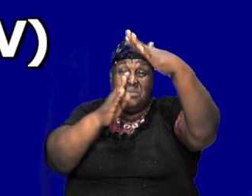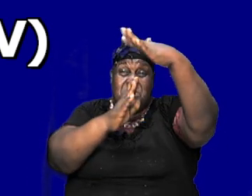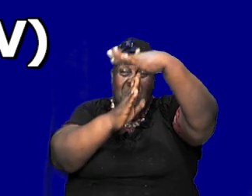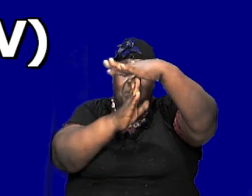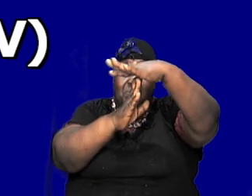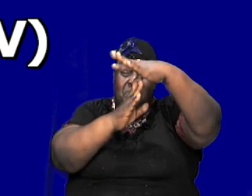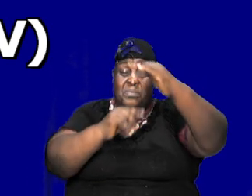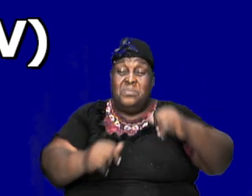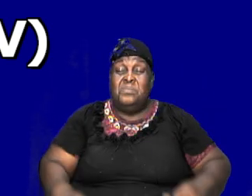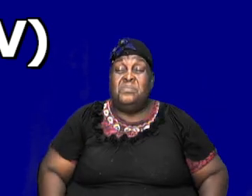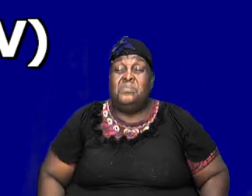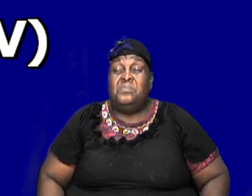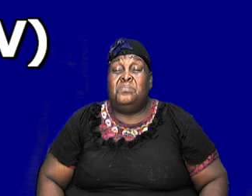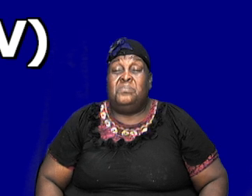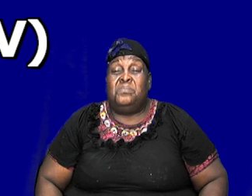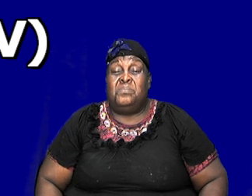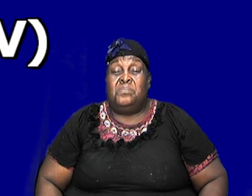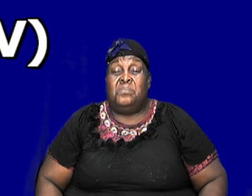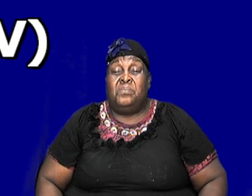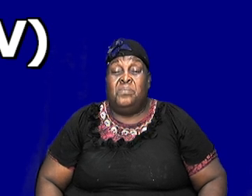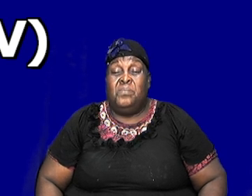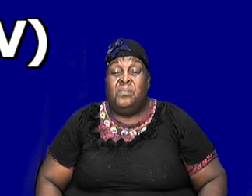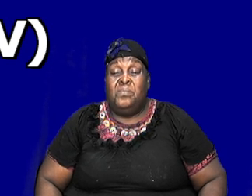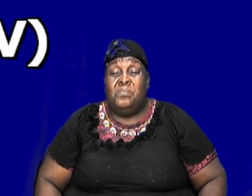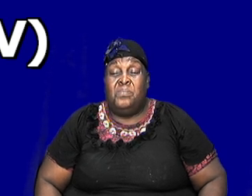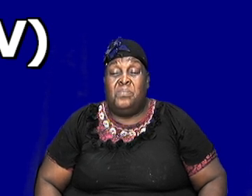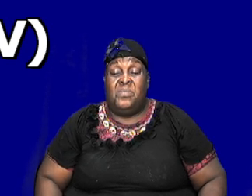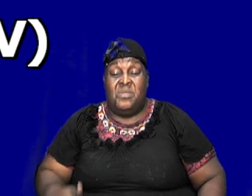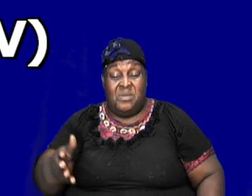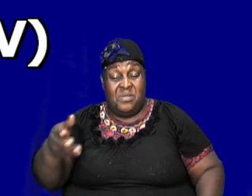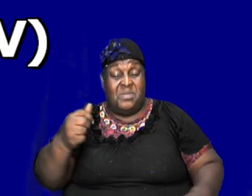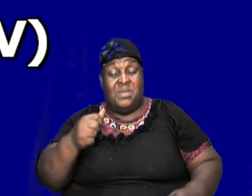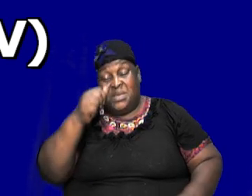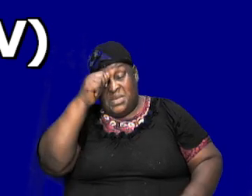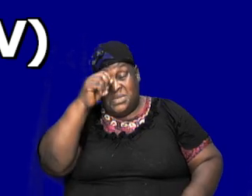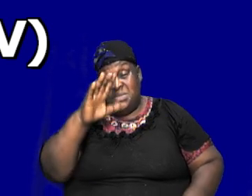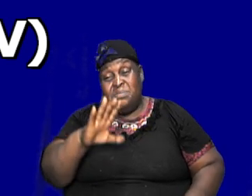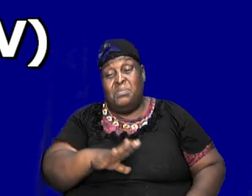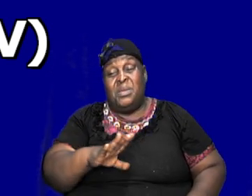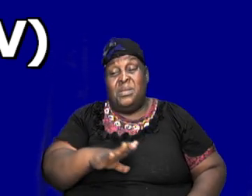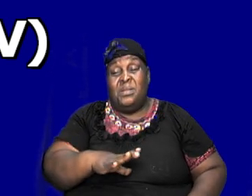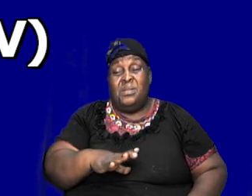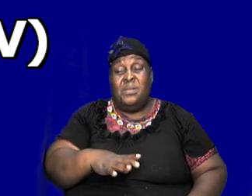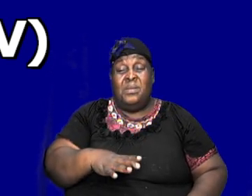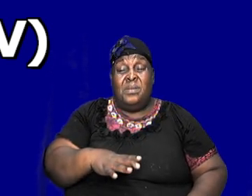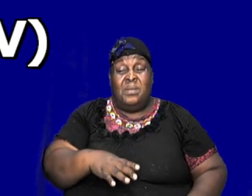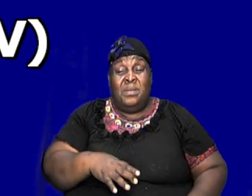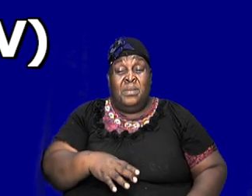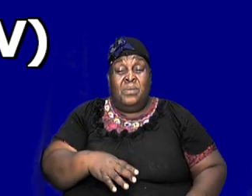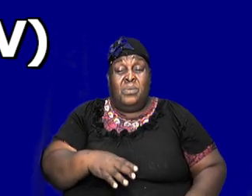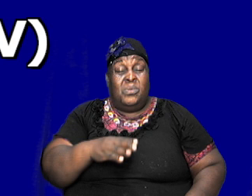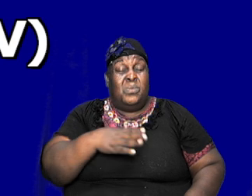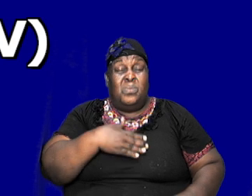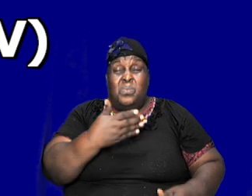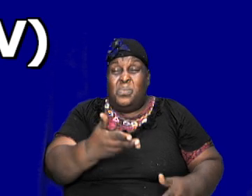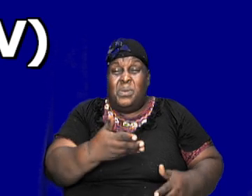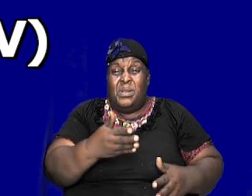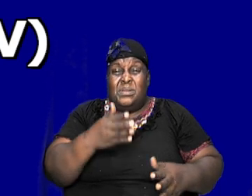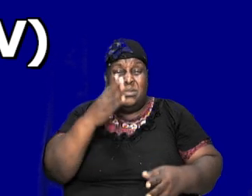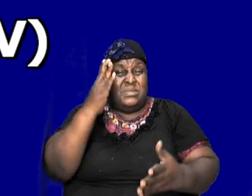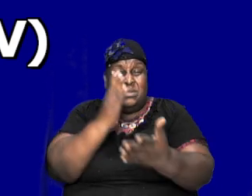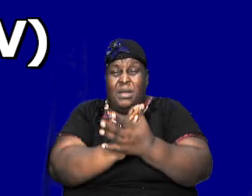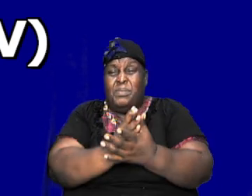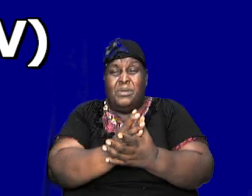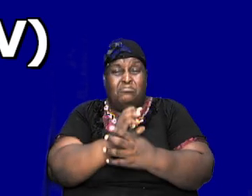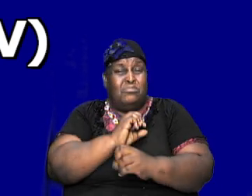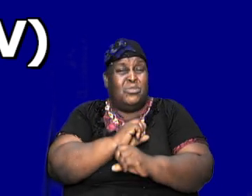house. You know? But these men was willing to stop at nothing to get